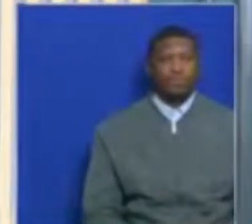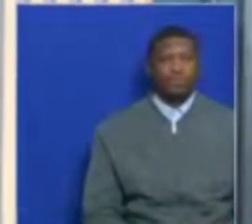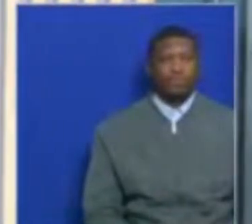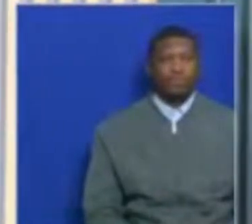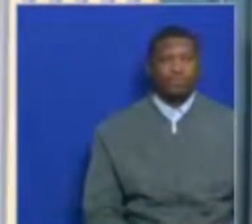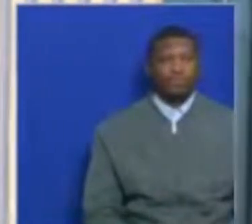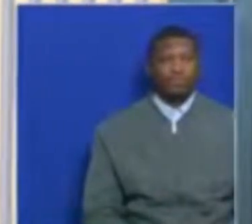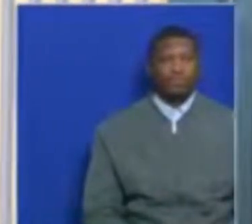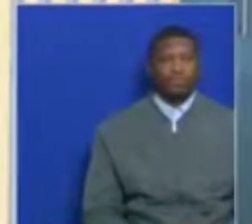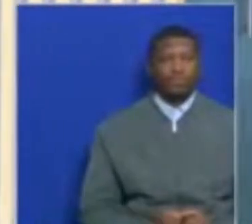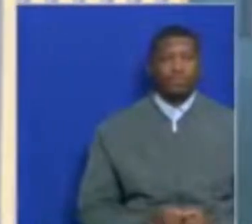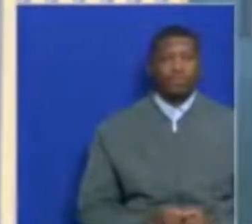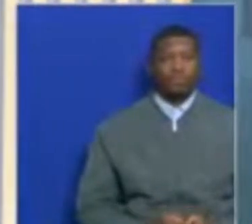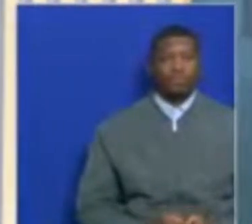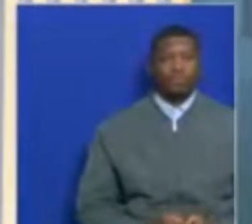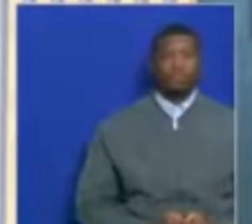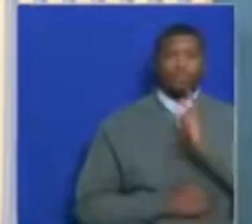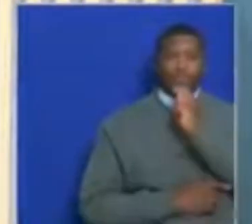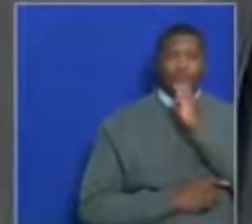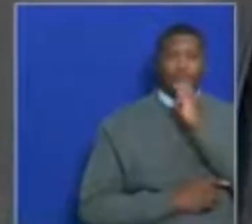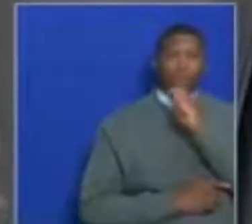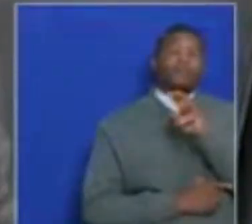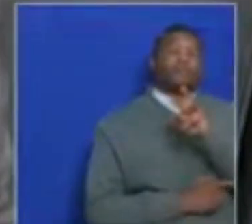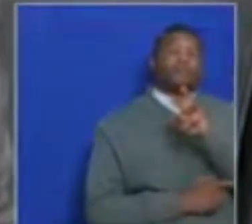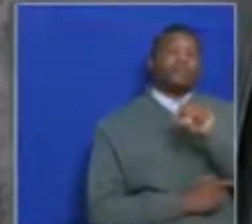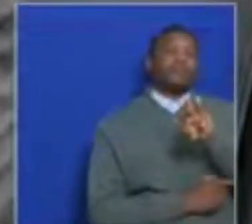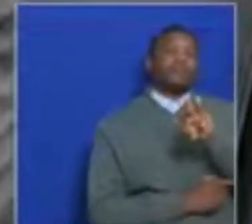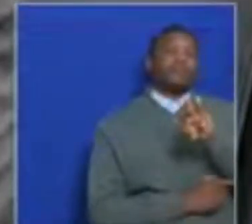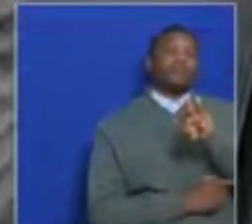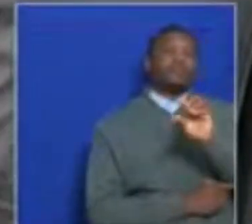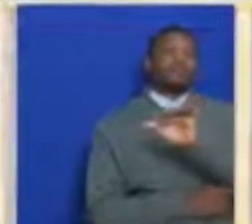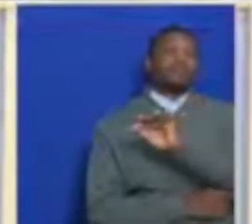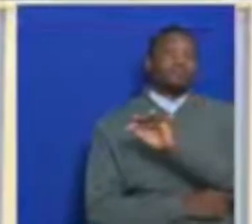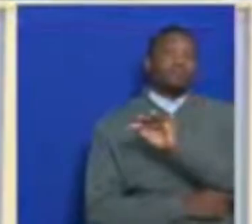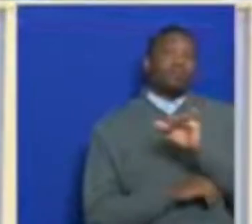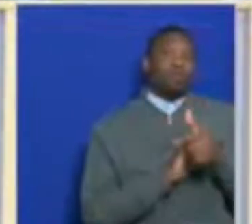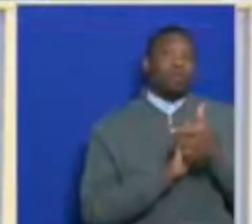Good morning, Mr. Chairperson. Morning, Chair. Yeah.